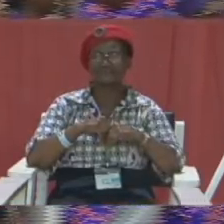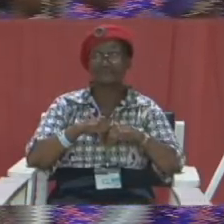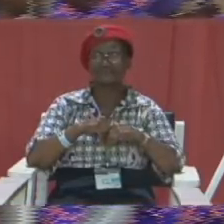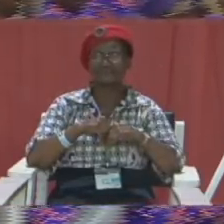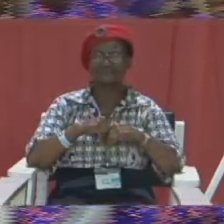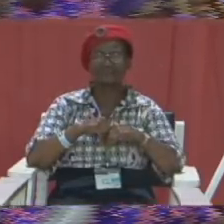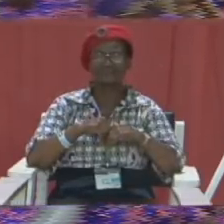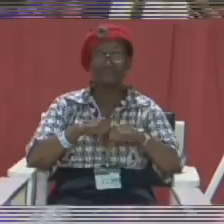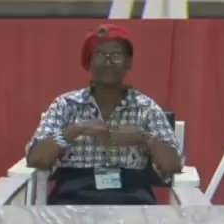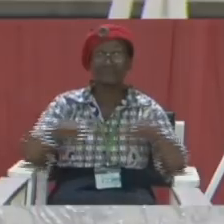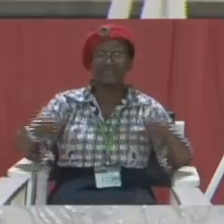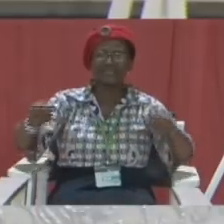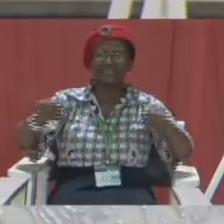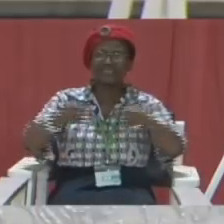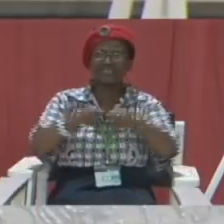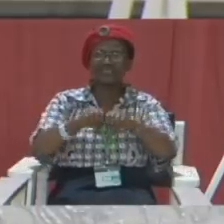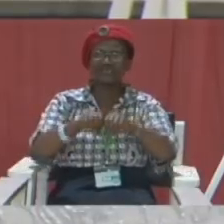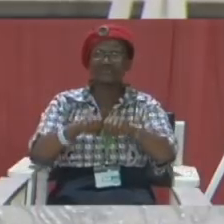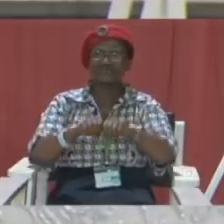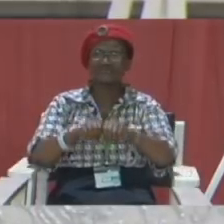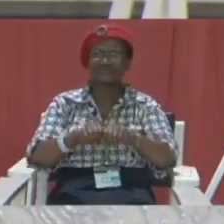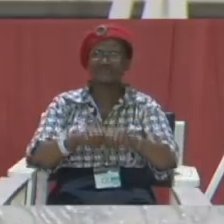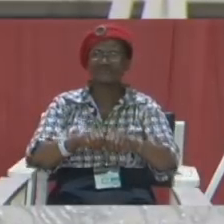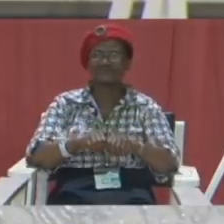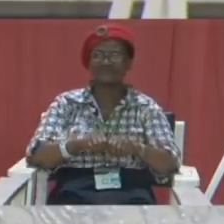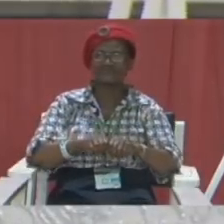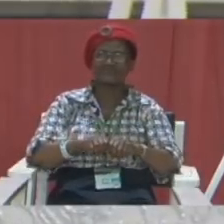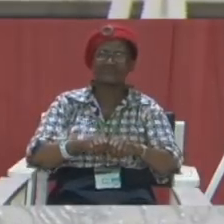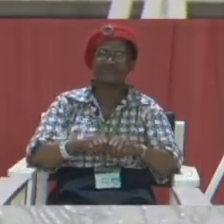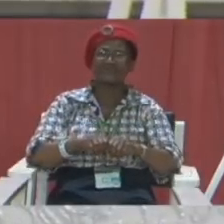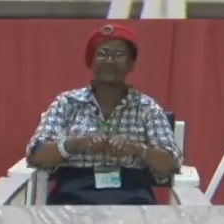Even though this is for me, I will claim it for all of us.